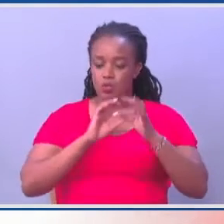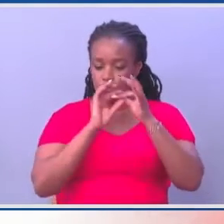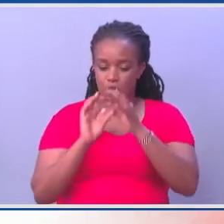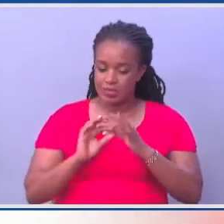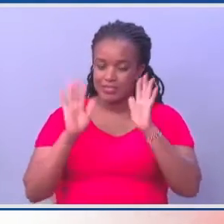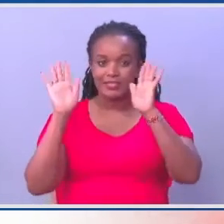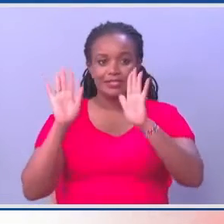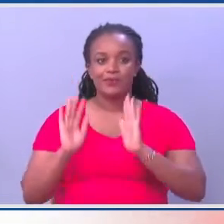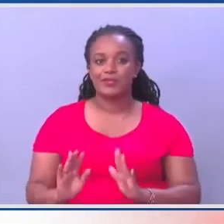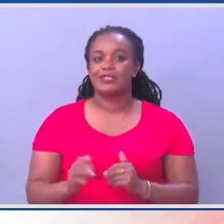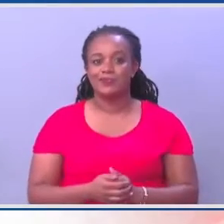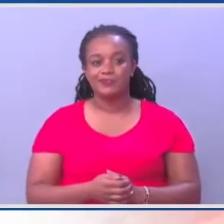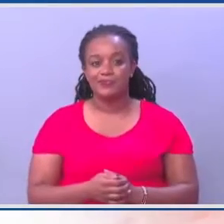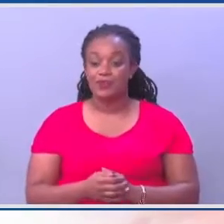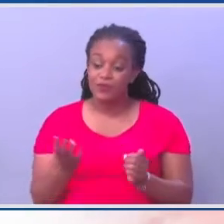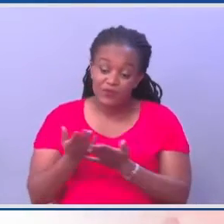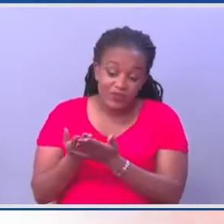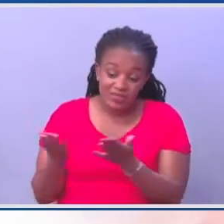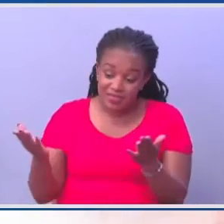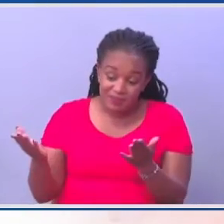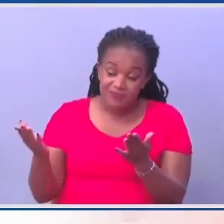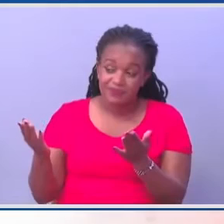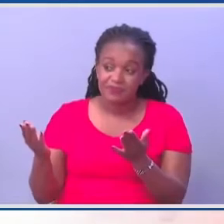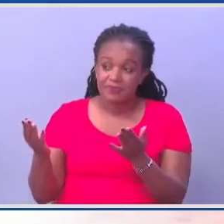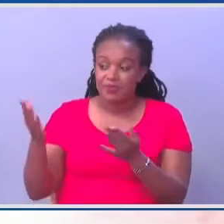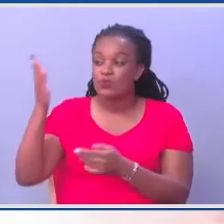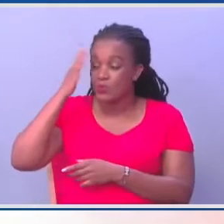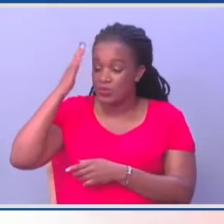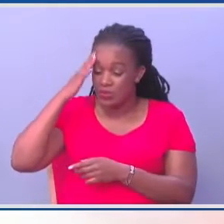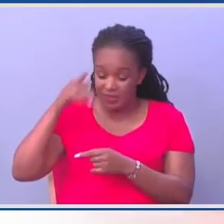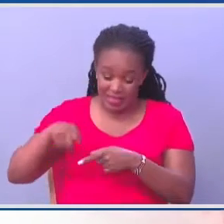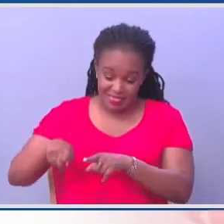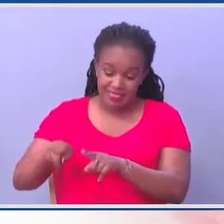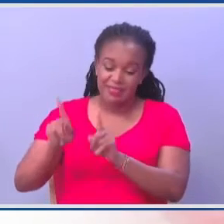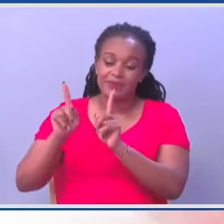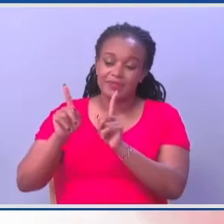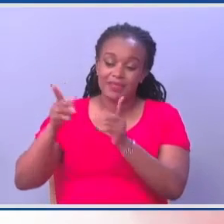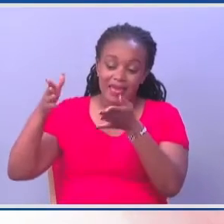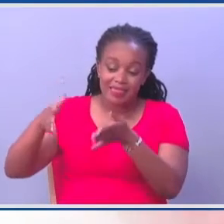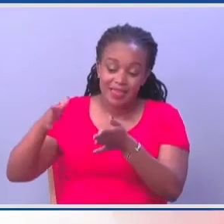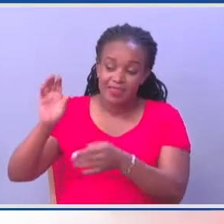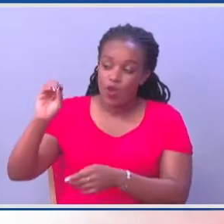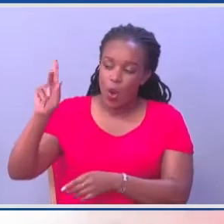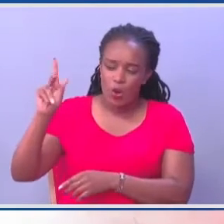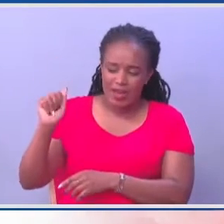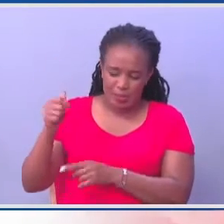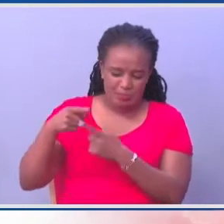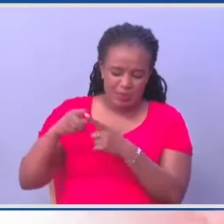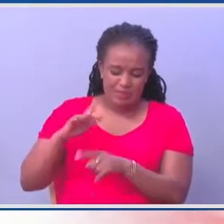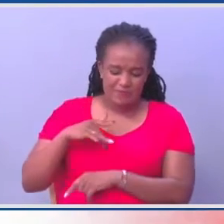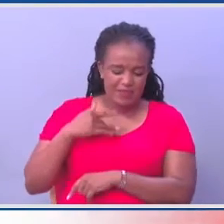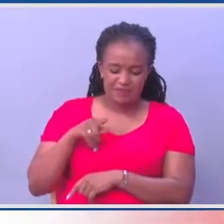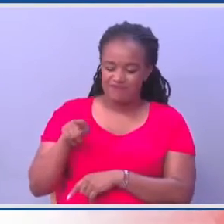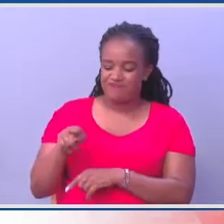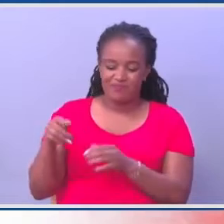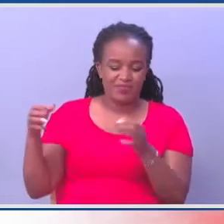enter. So for them, they're in the so-called Okoa Kanu alliance. But I don't think that alliance is